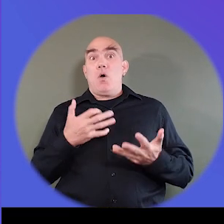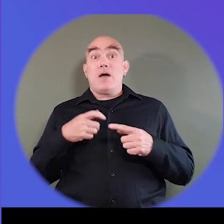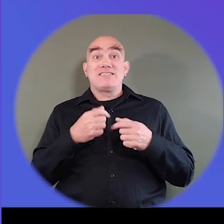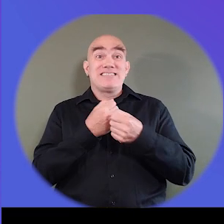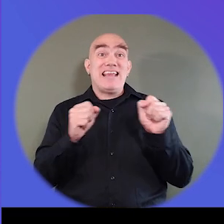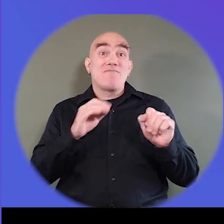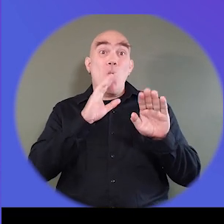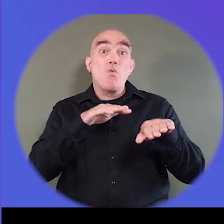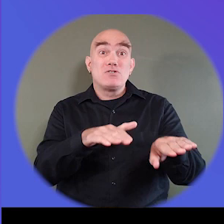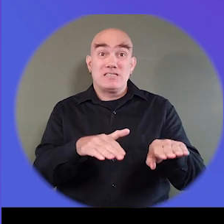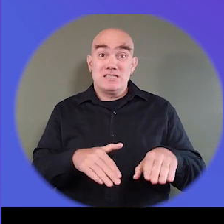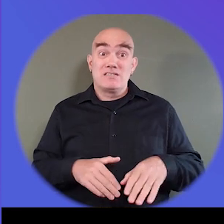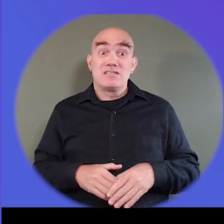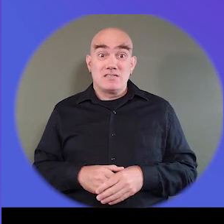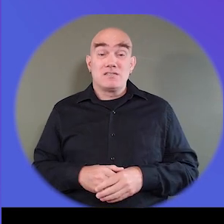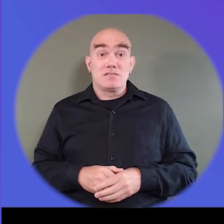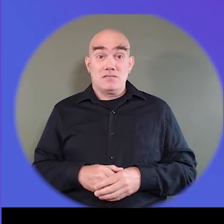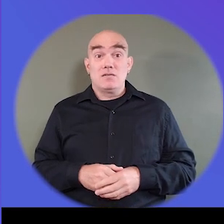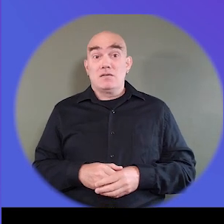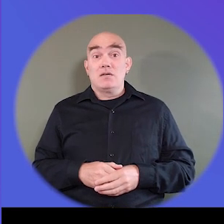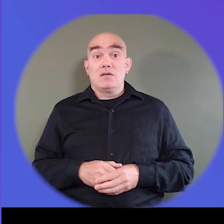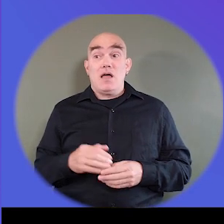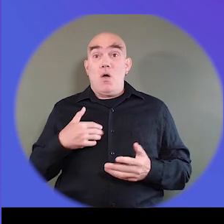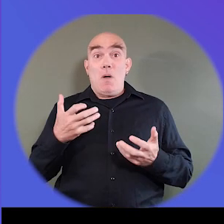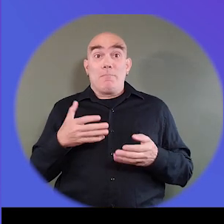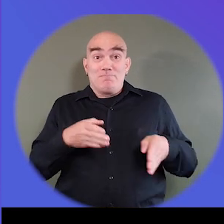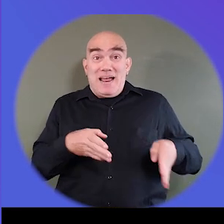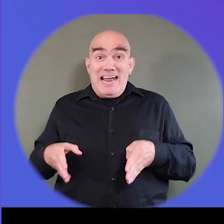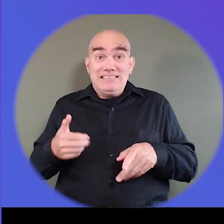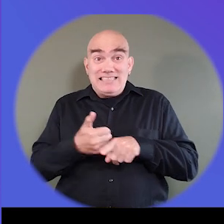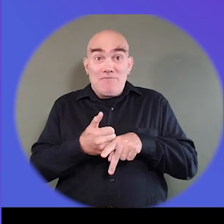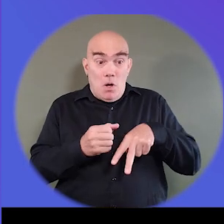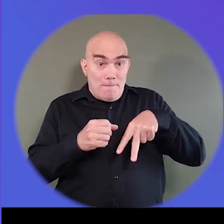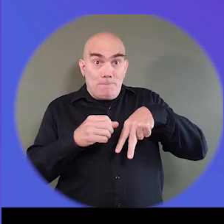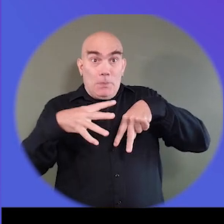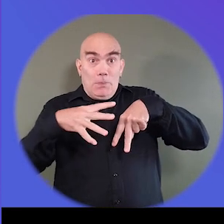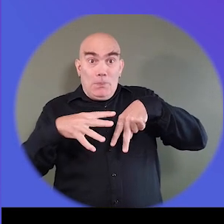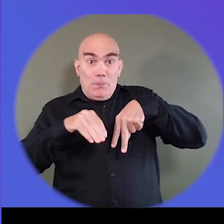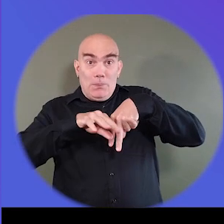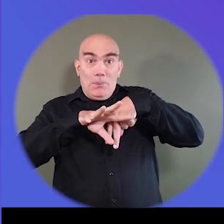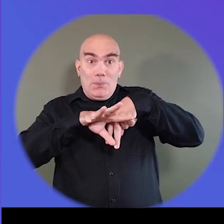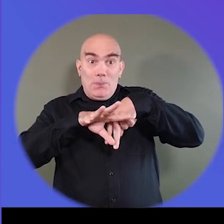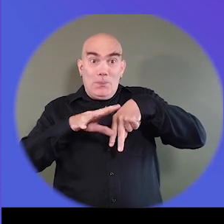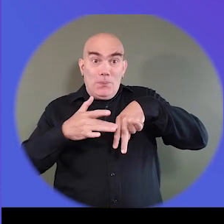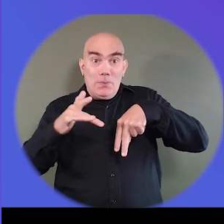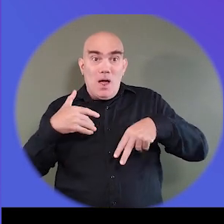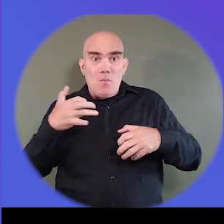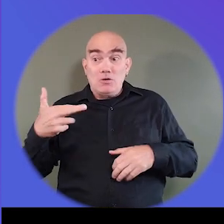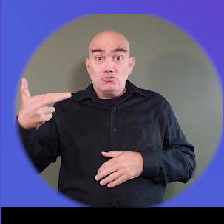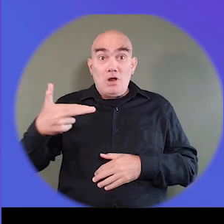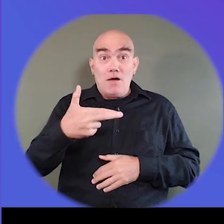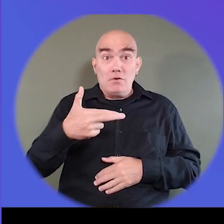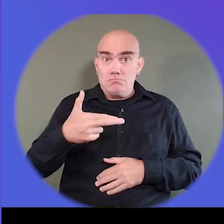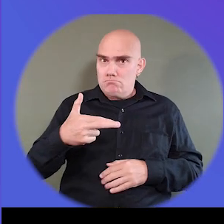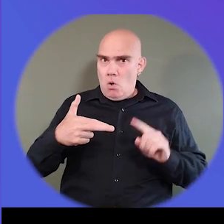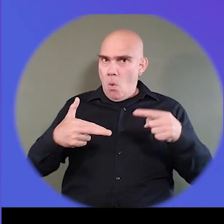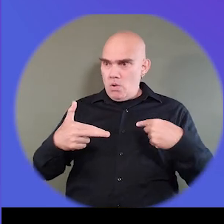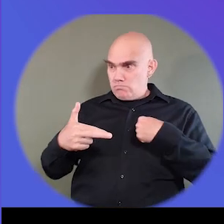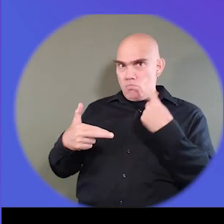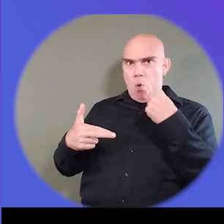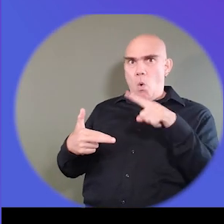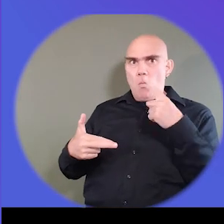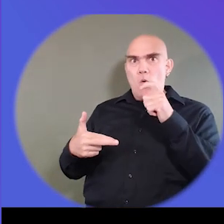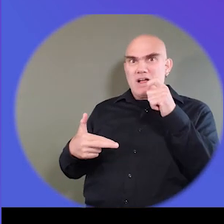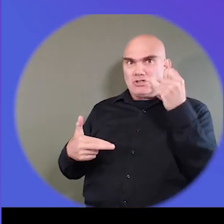I want to save the oceans. I want light up pans. I want a dolphin who only